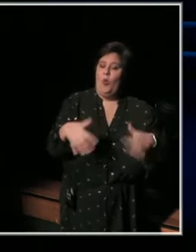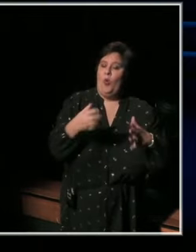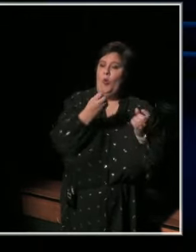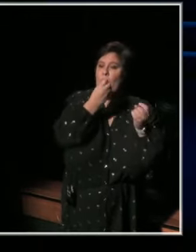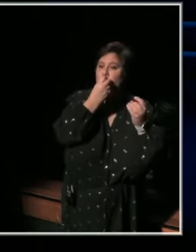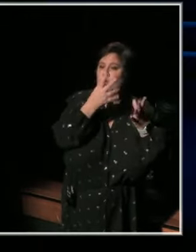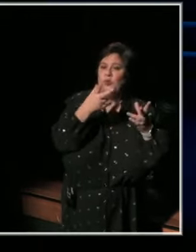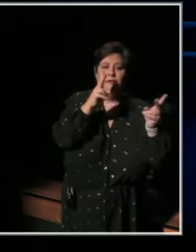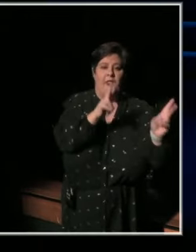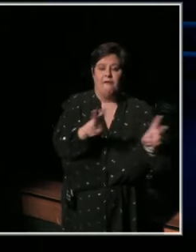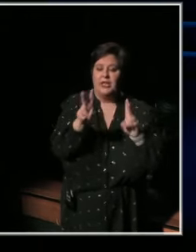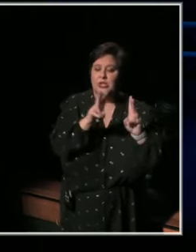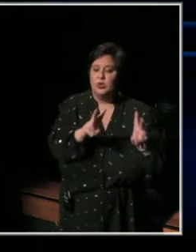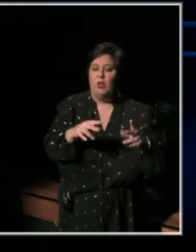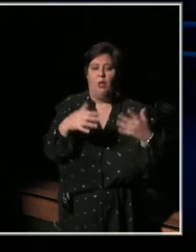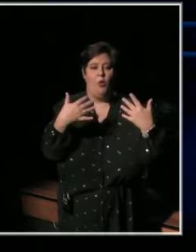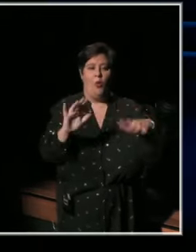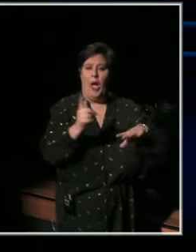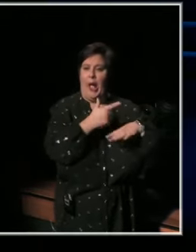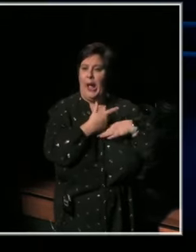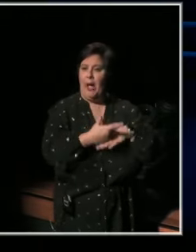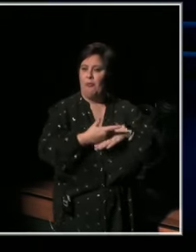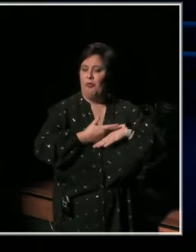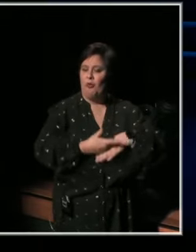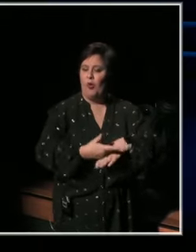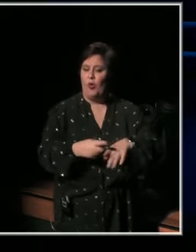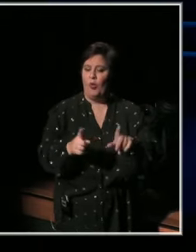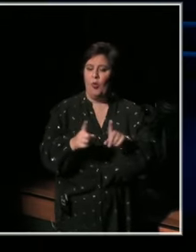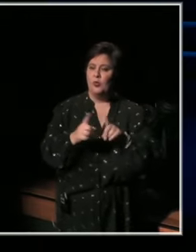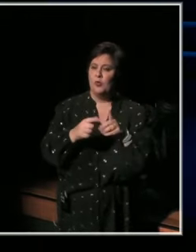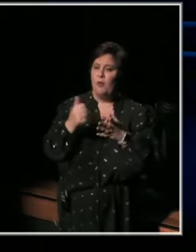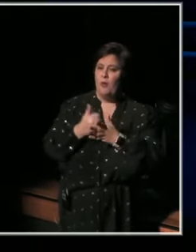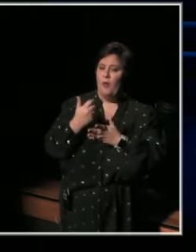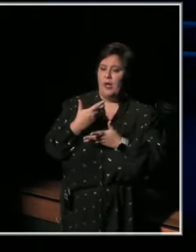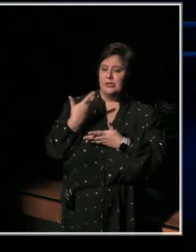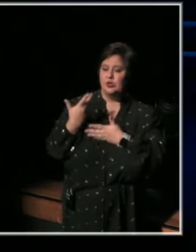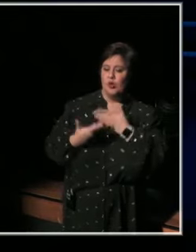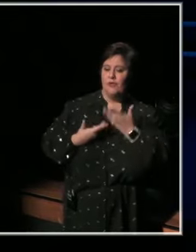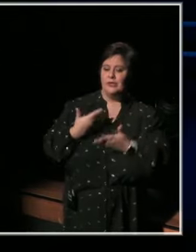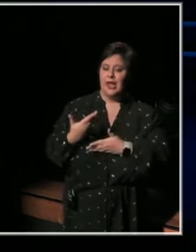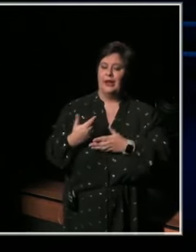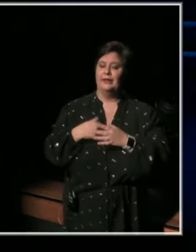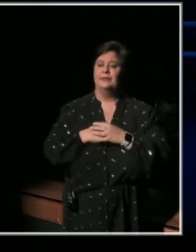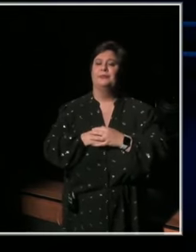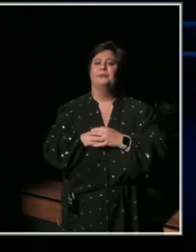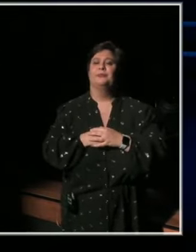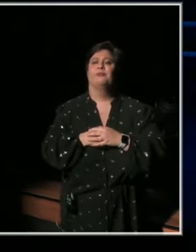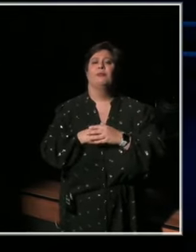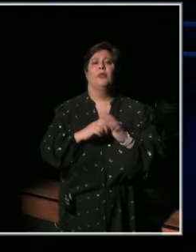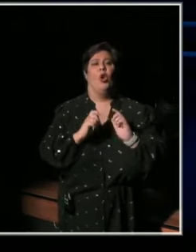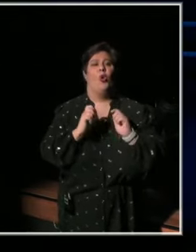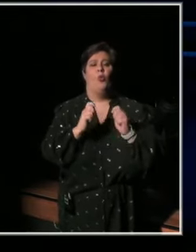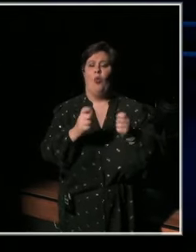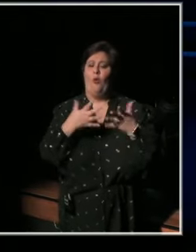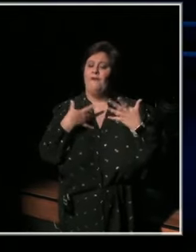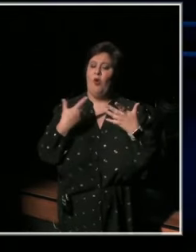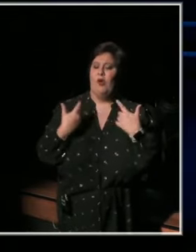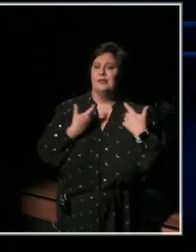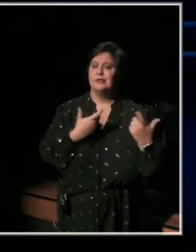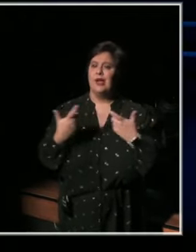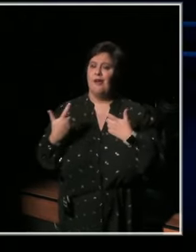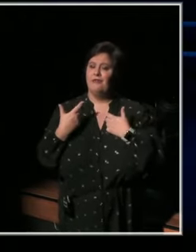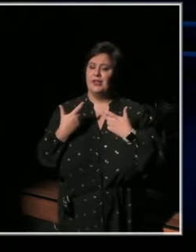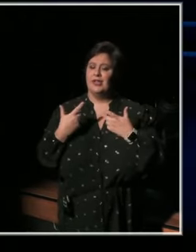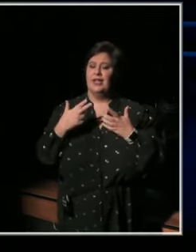Stunning visuals, outstanding camera work, and exceptional storytelling. The award for the Discovery Natural